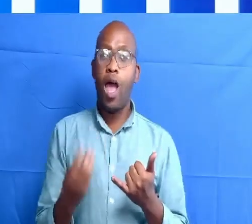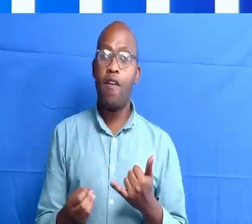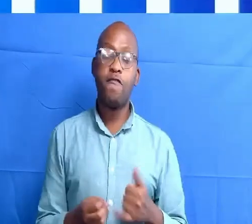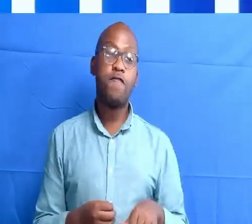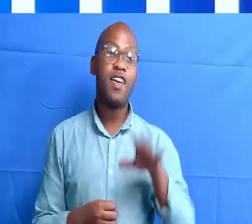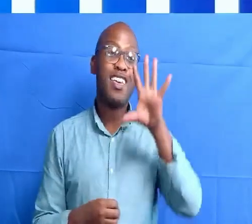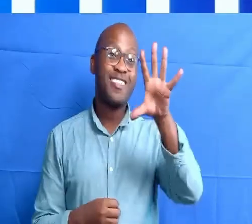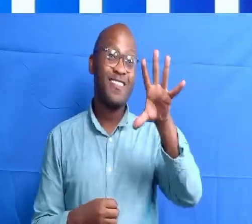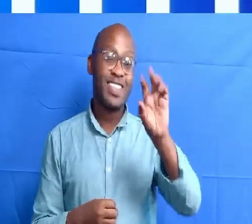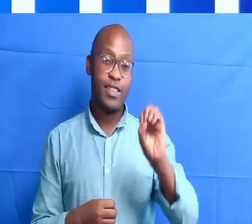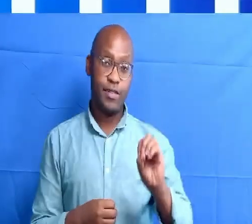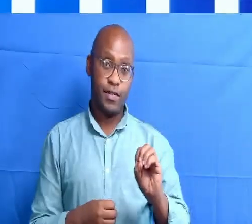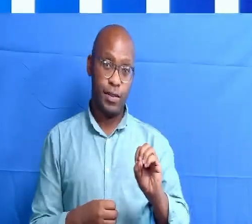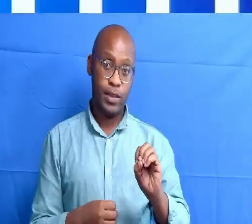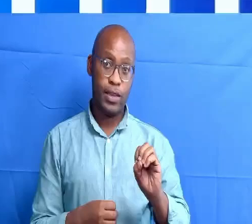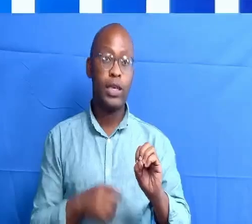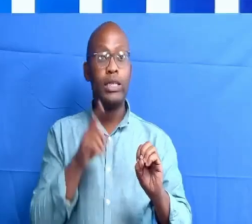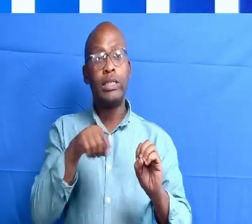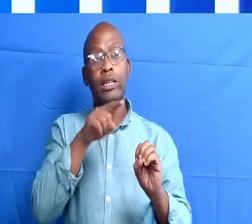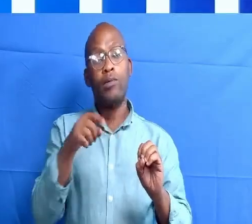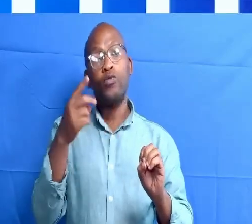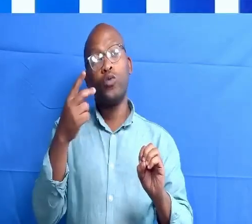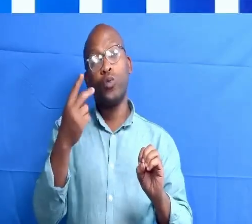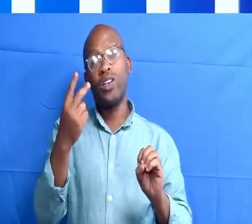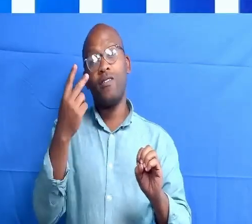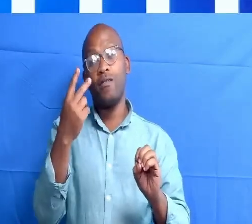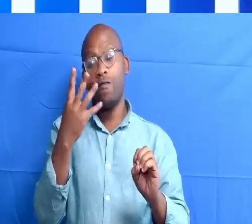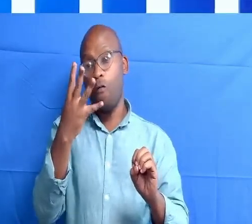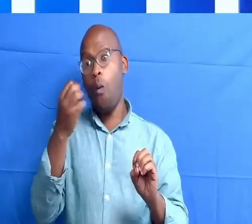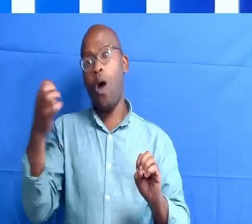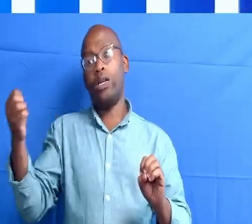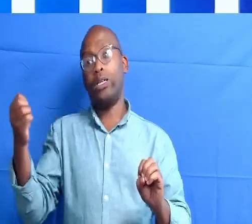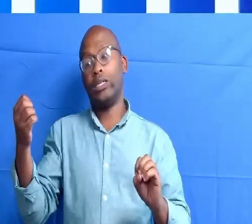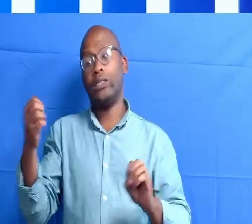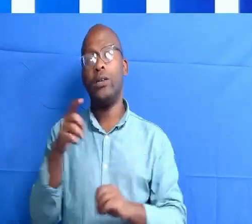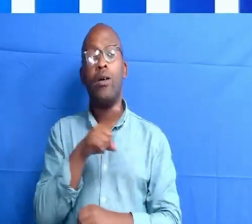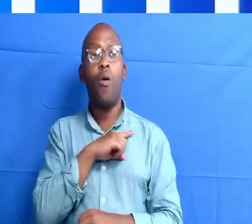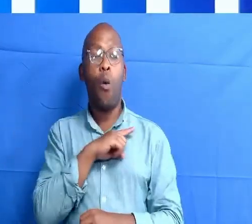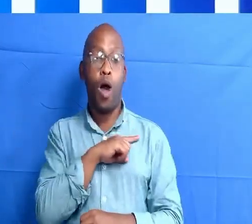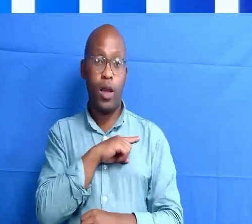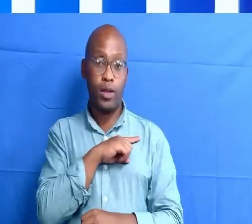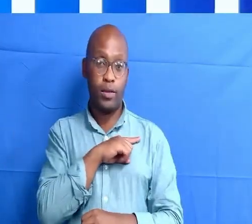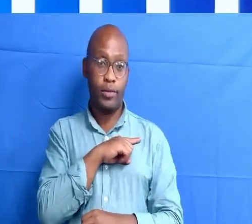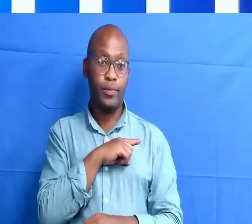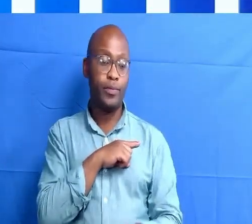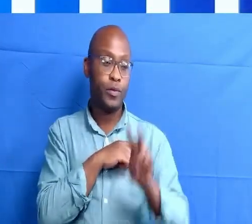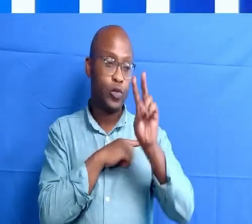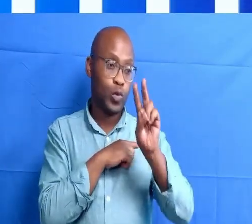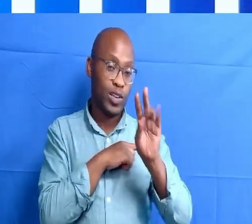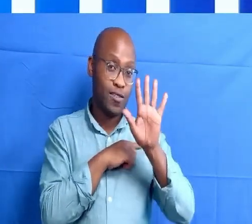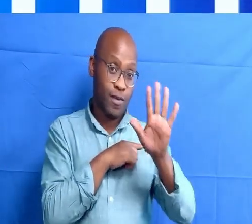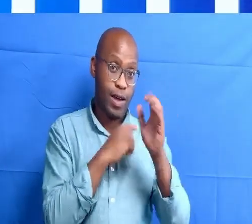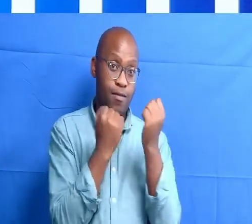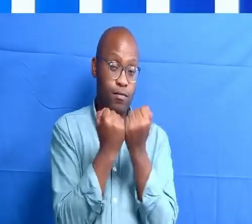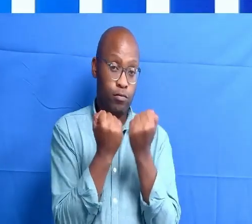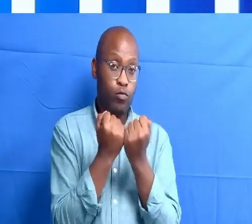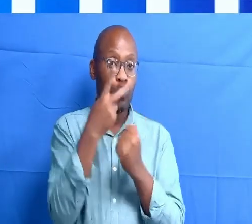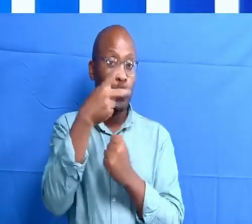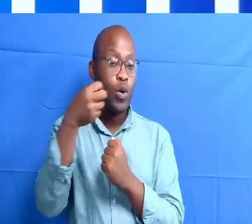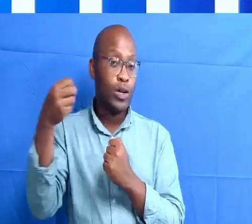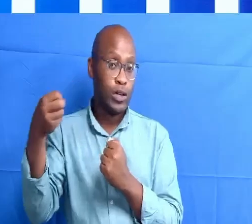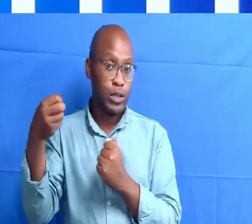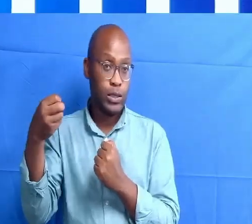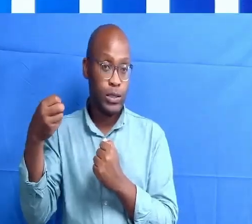50. How many 25? It is 2, meaning that it is 400, because if 25 is equals to